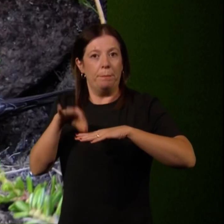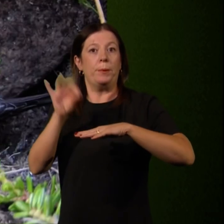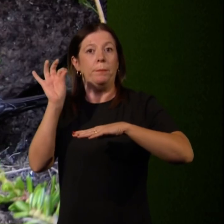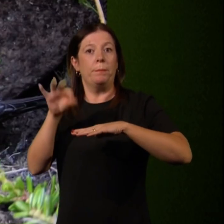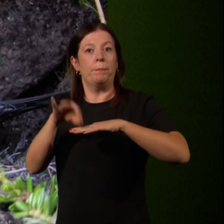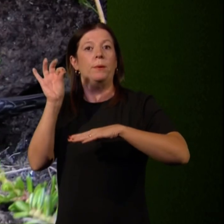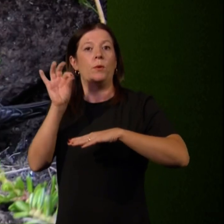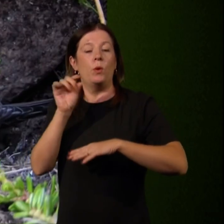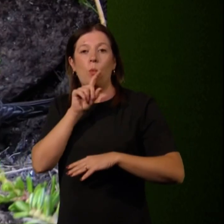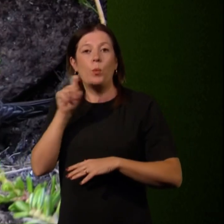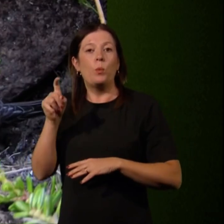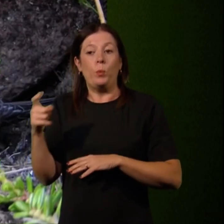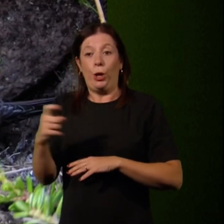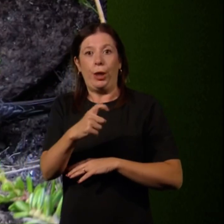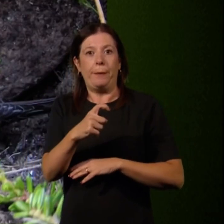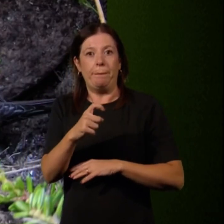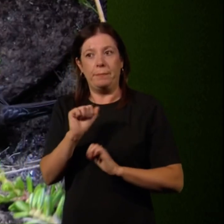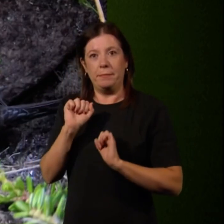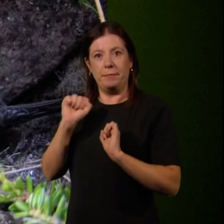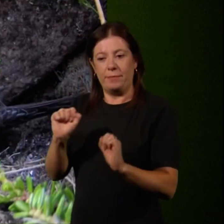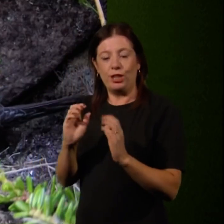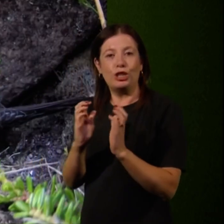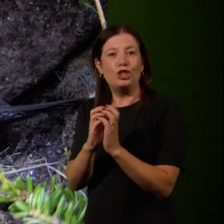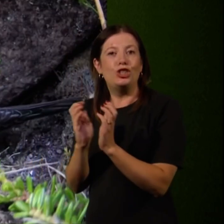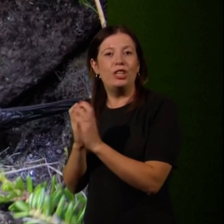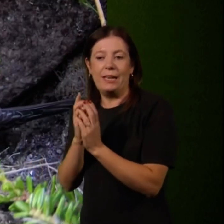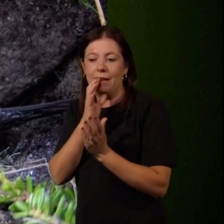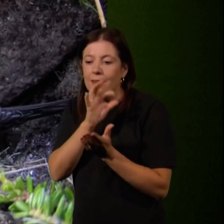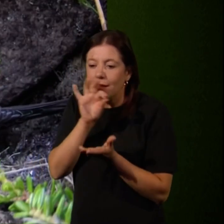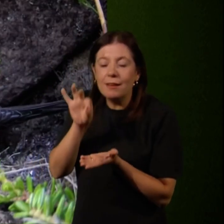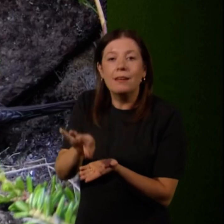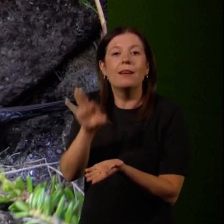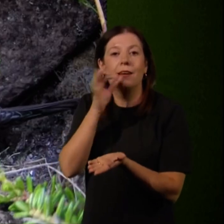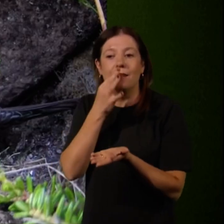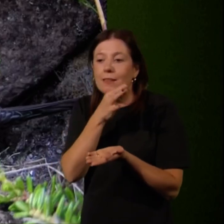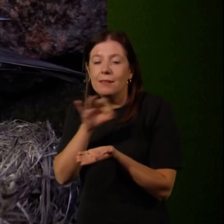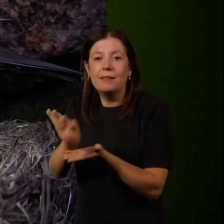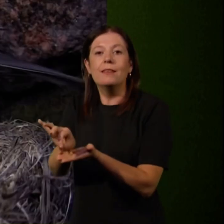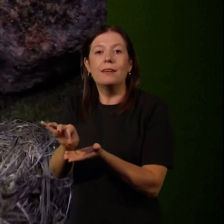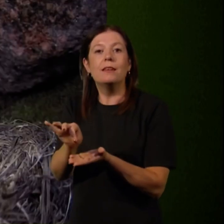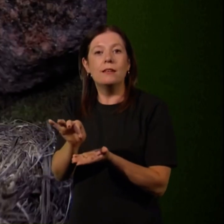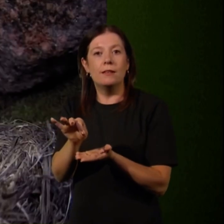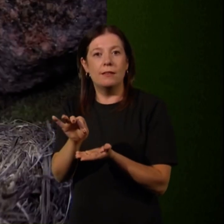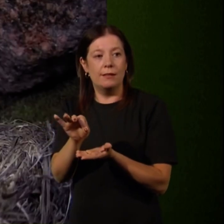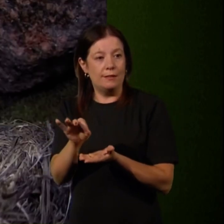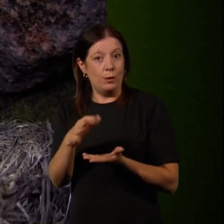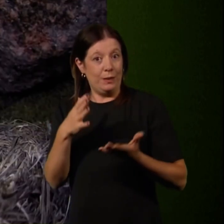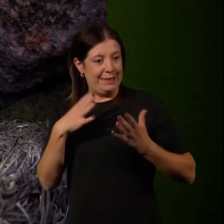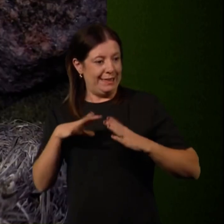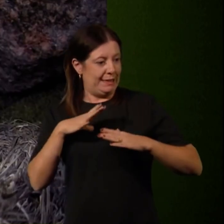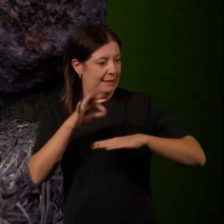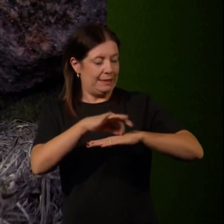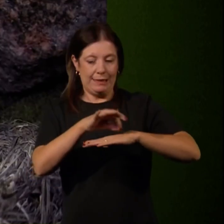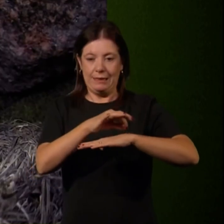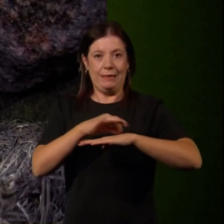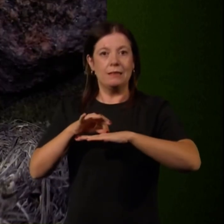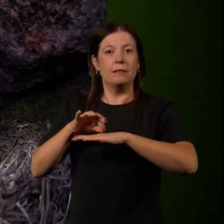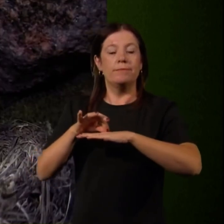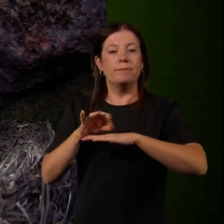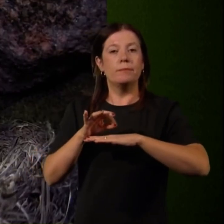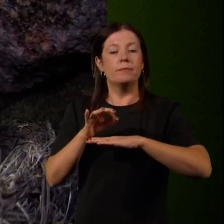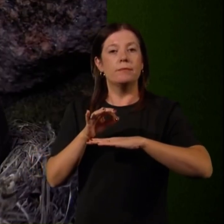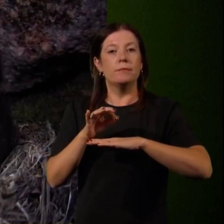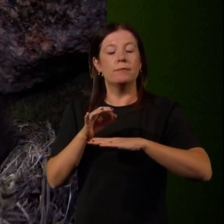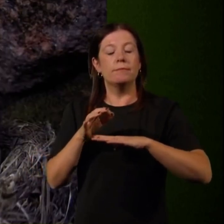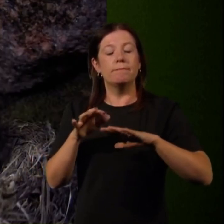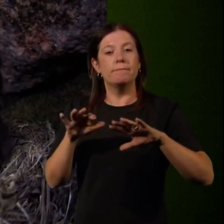a very big part of the diet for their chicks. So really important at this time of year to be able to dig into the ground.